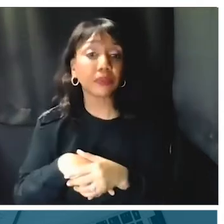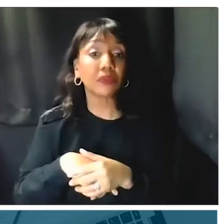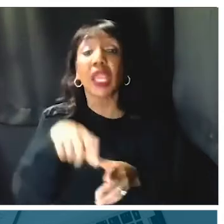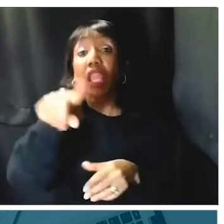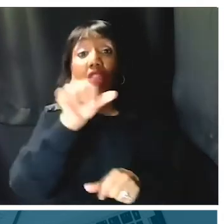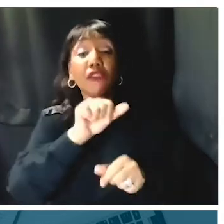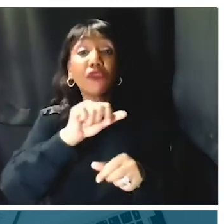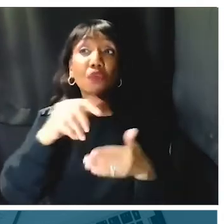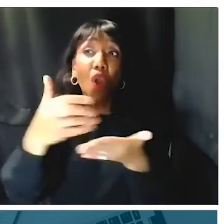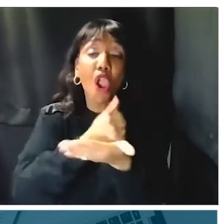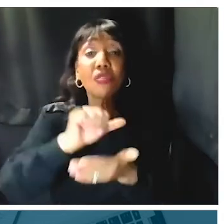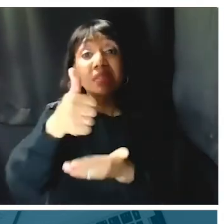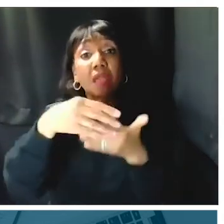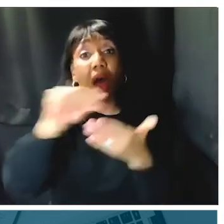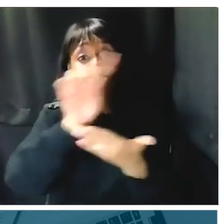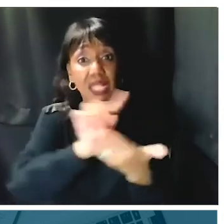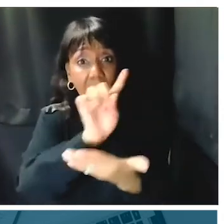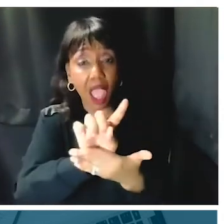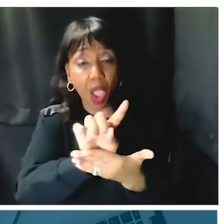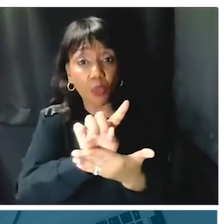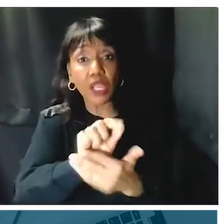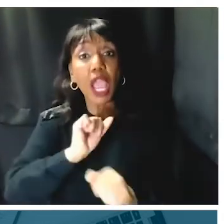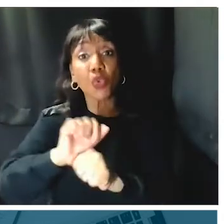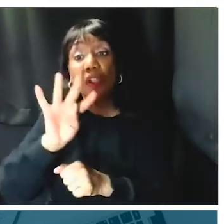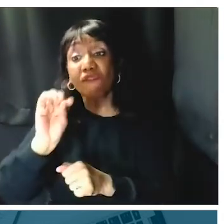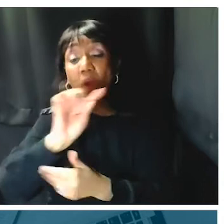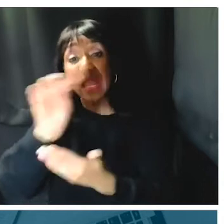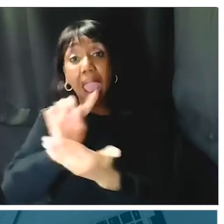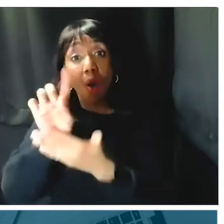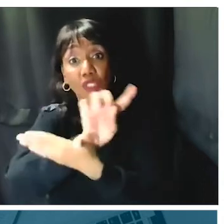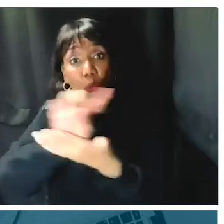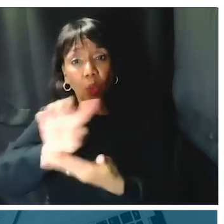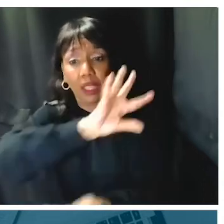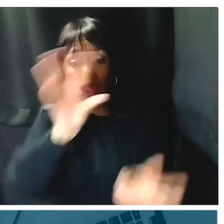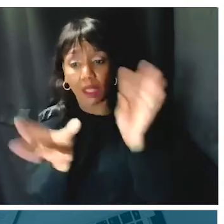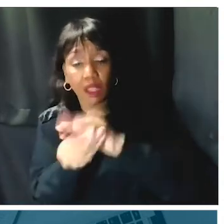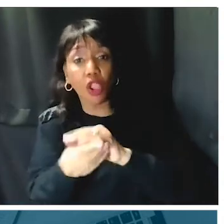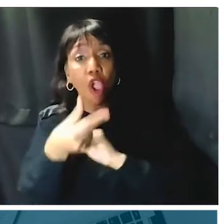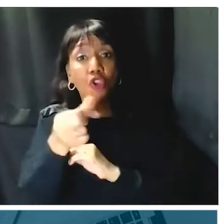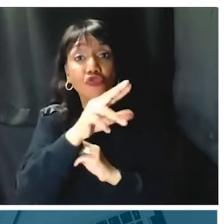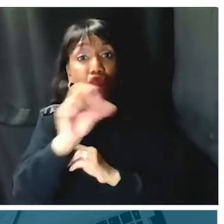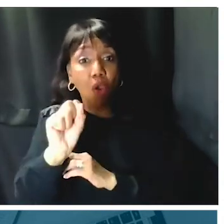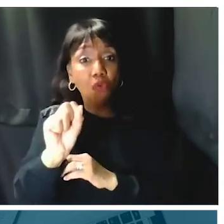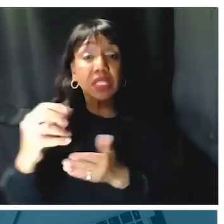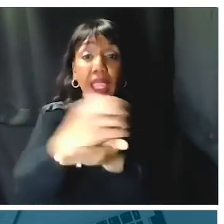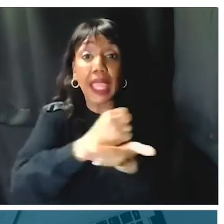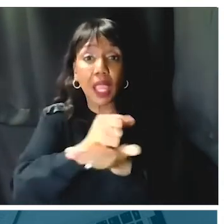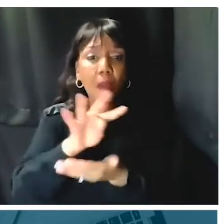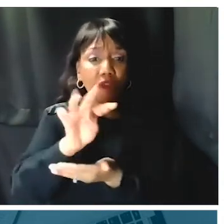this would be if you made $10 an hour and worked 40 hours a week, your gross income is